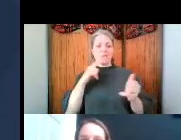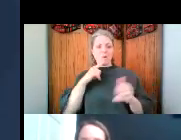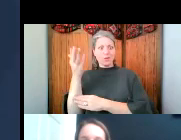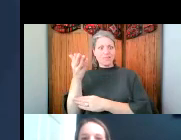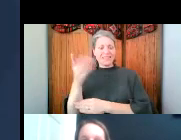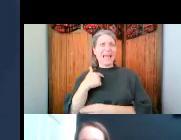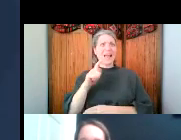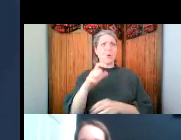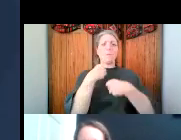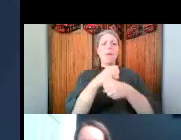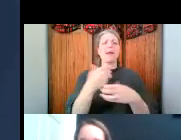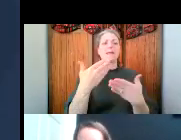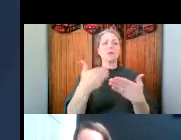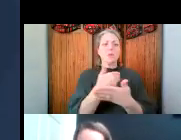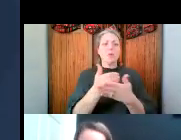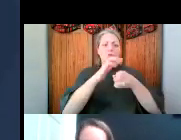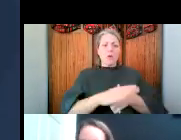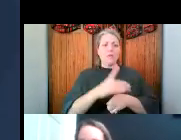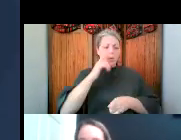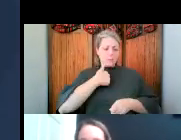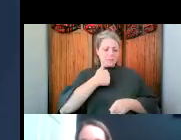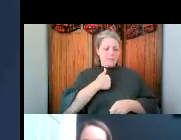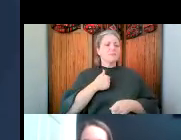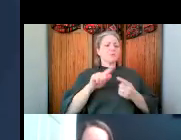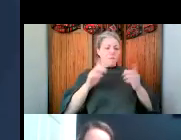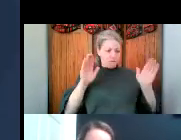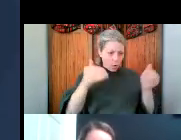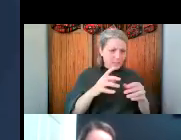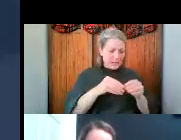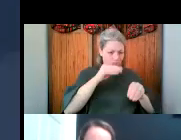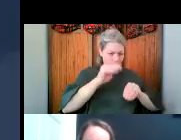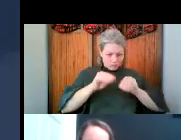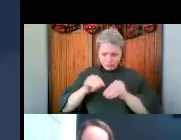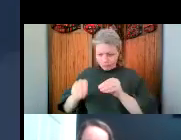that stress to get in a focus mode and get this done.